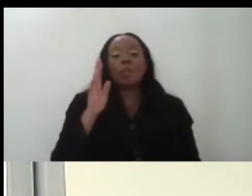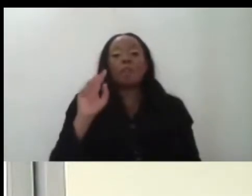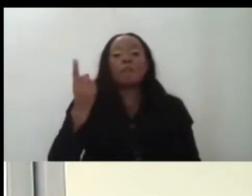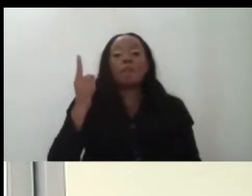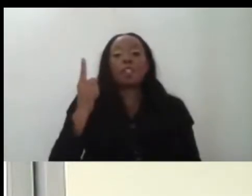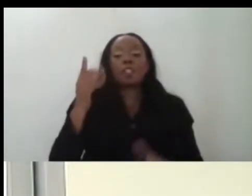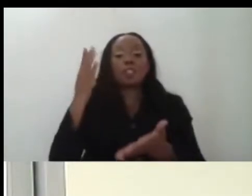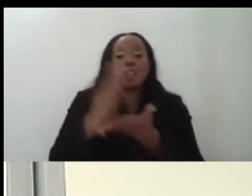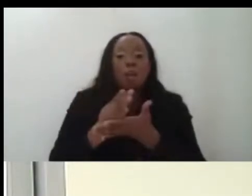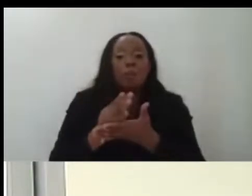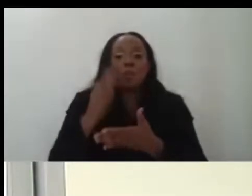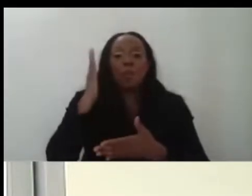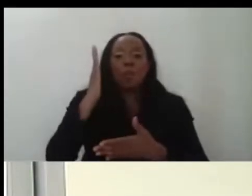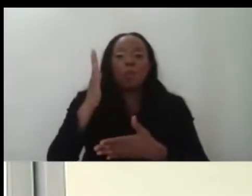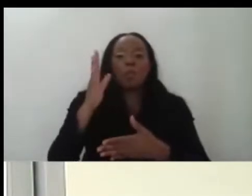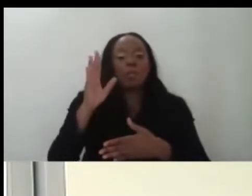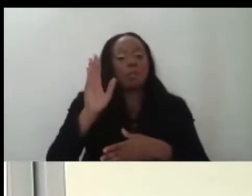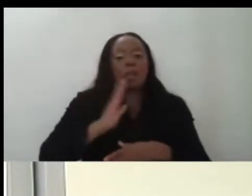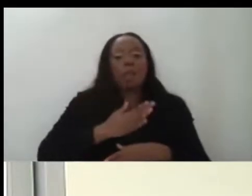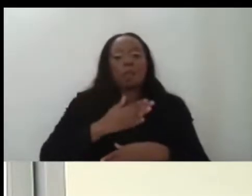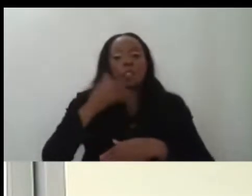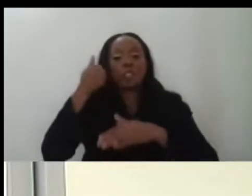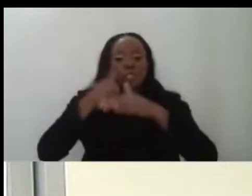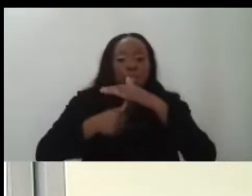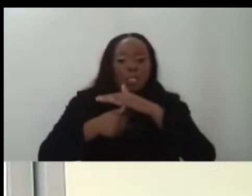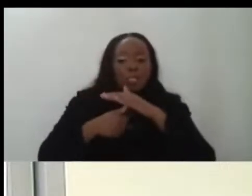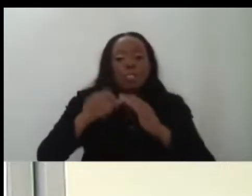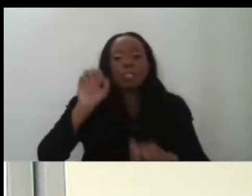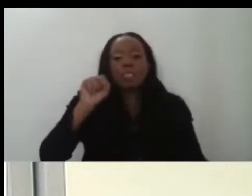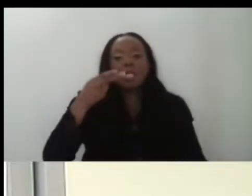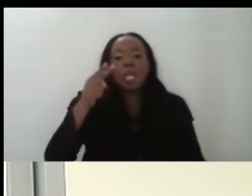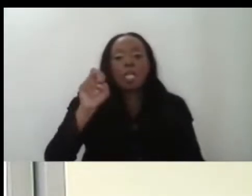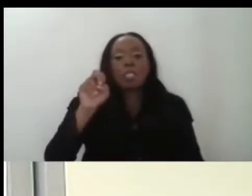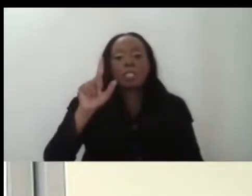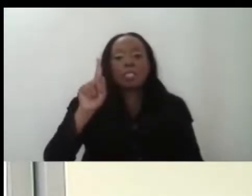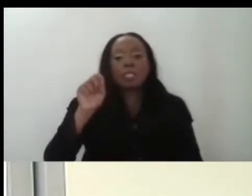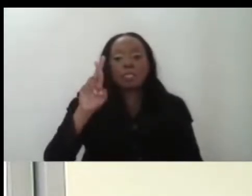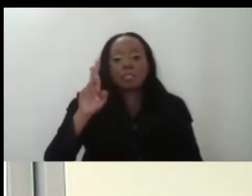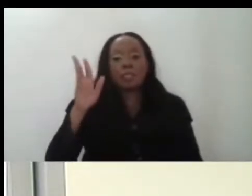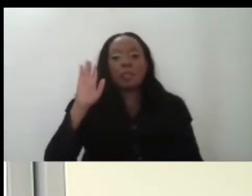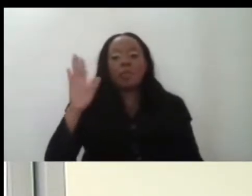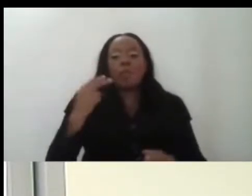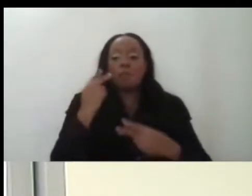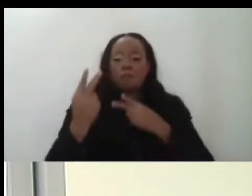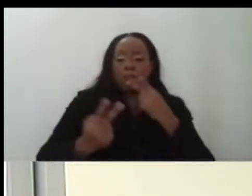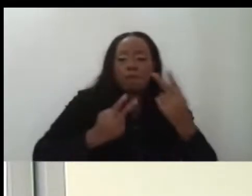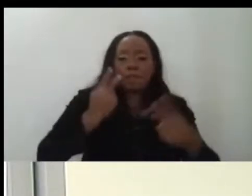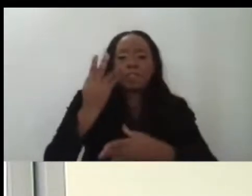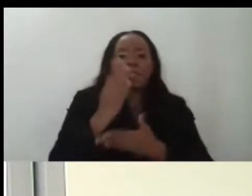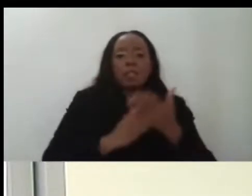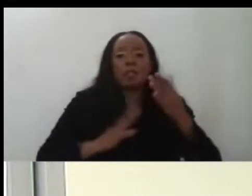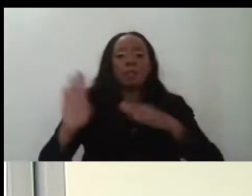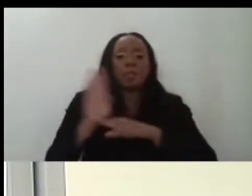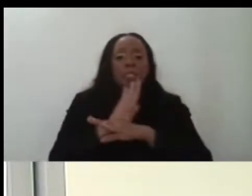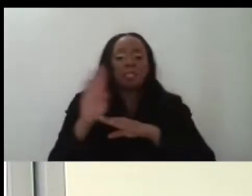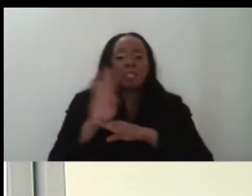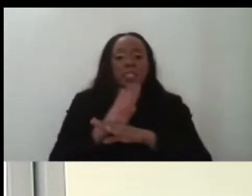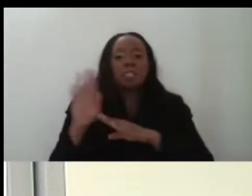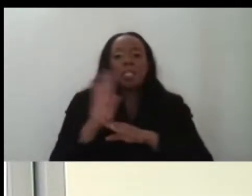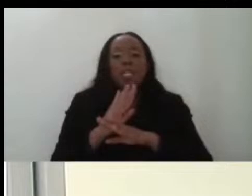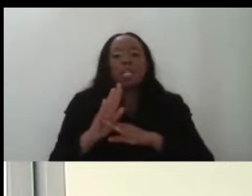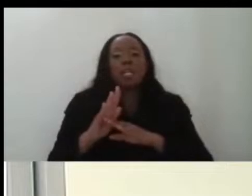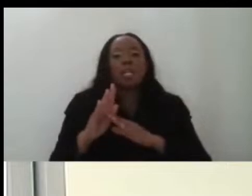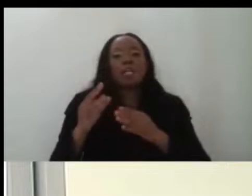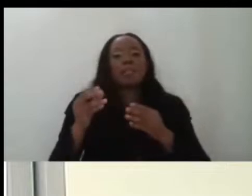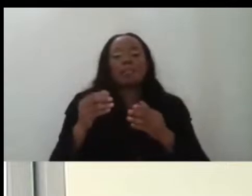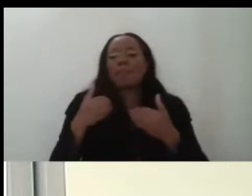once on board, we'll get out, we'll visit a few complexes, share out some informational leaflets, we use the